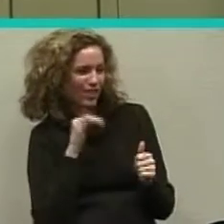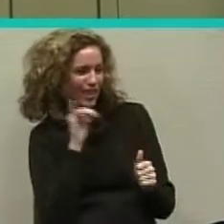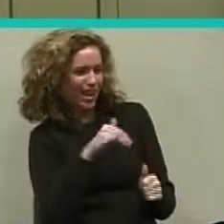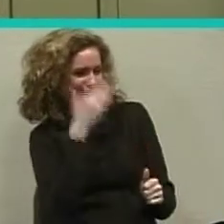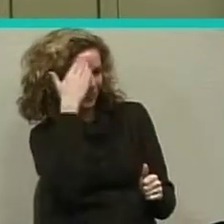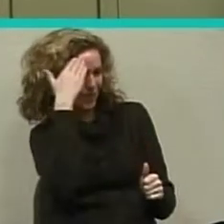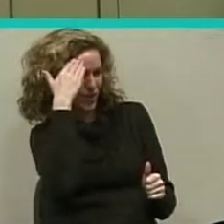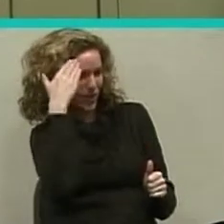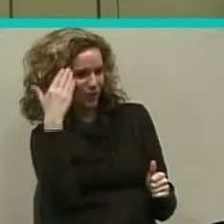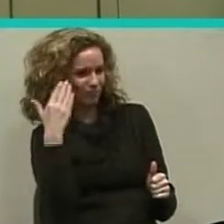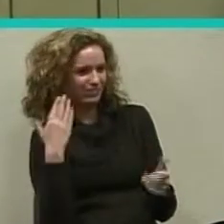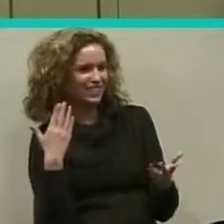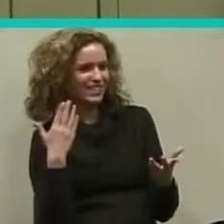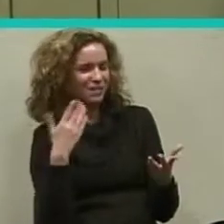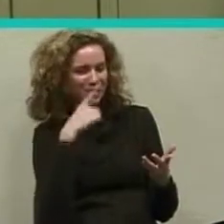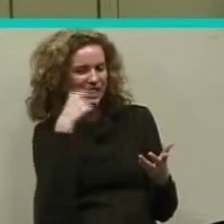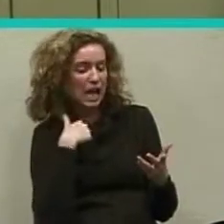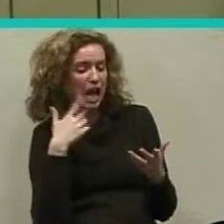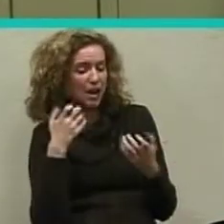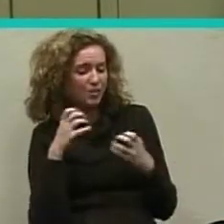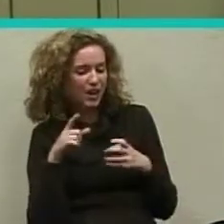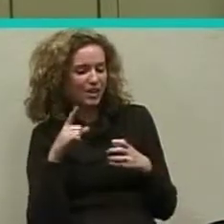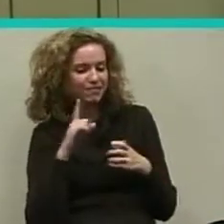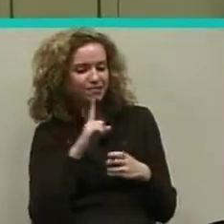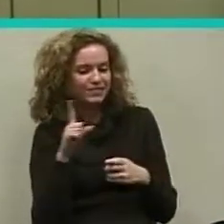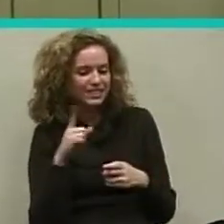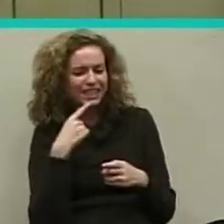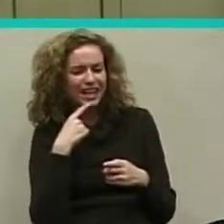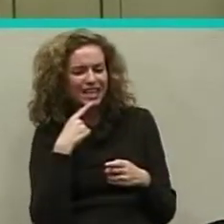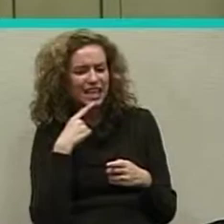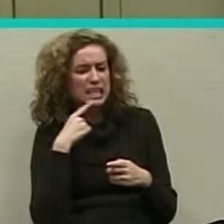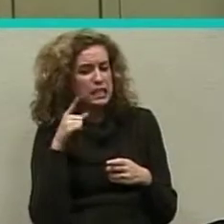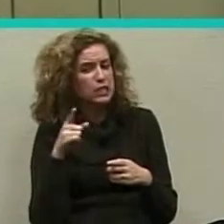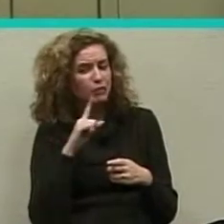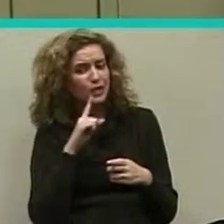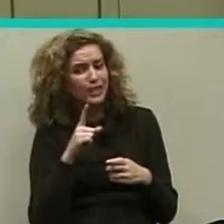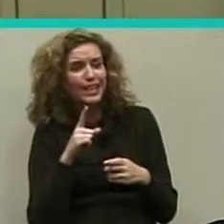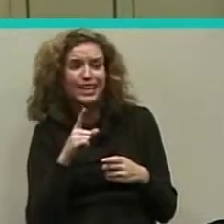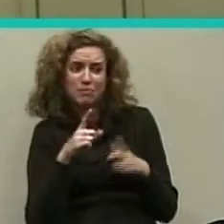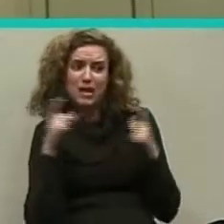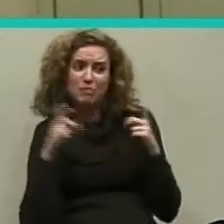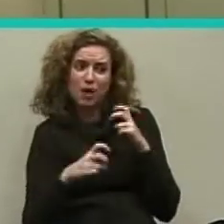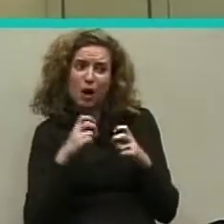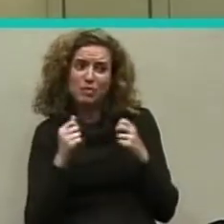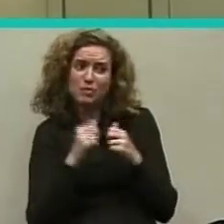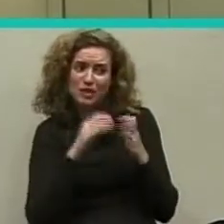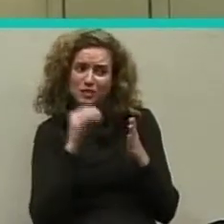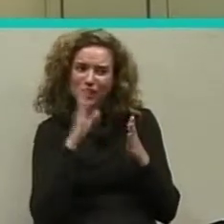and say, you're playing part of the role here. All right, so let's just pretend it doesn't happen.